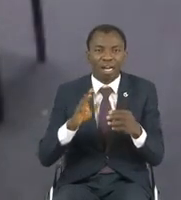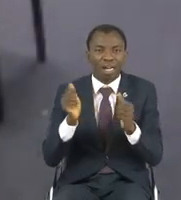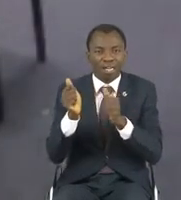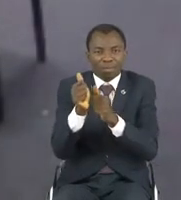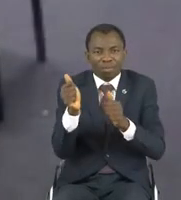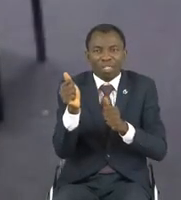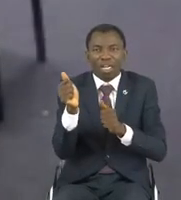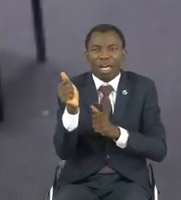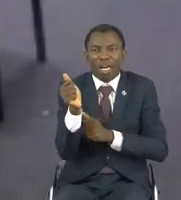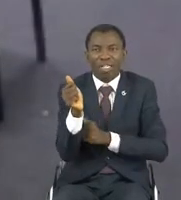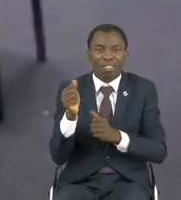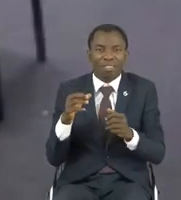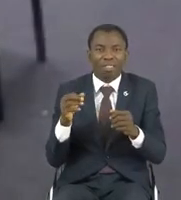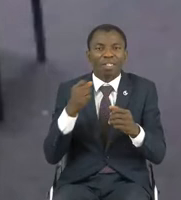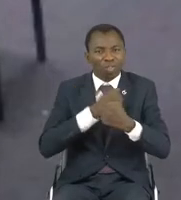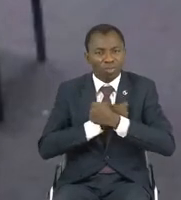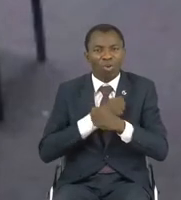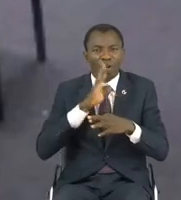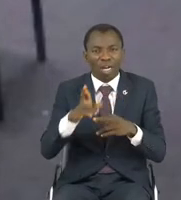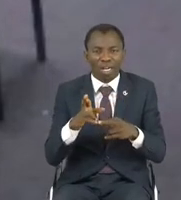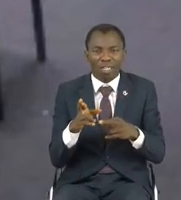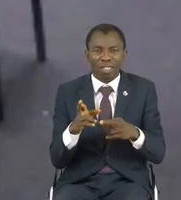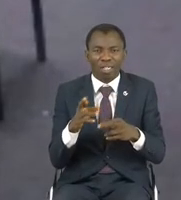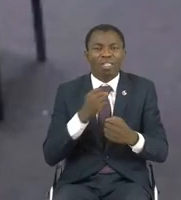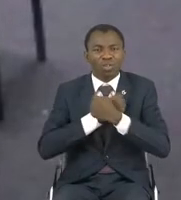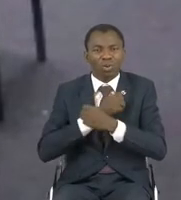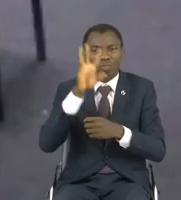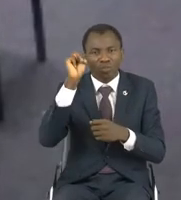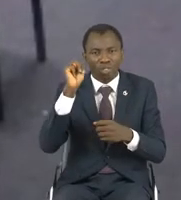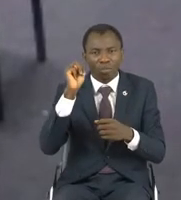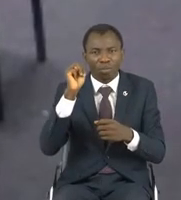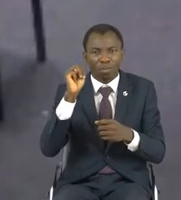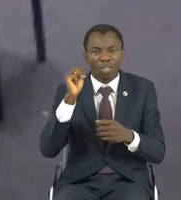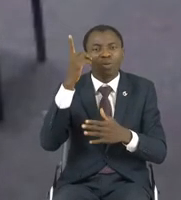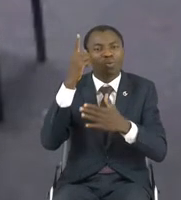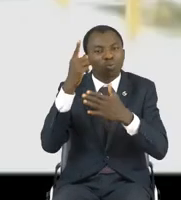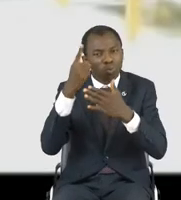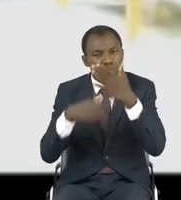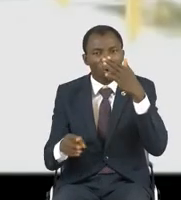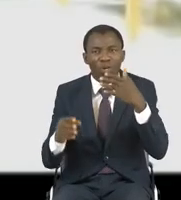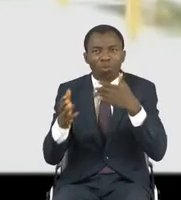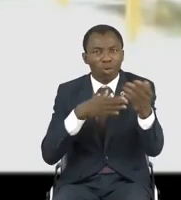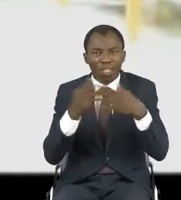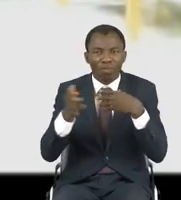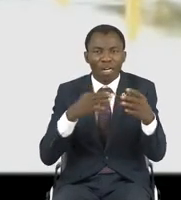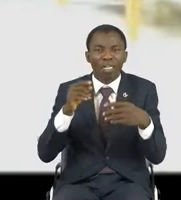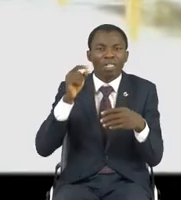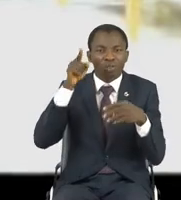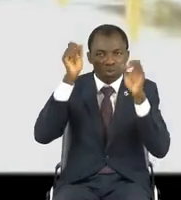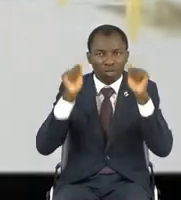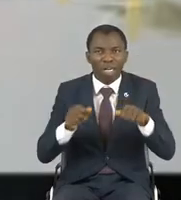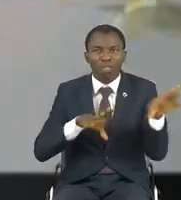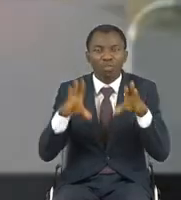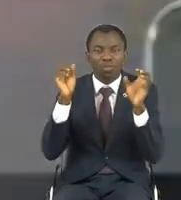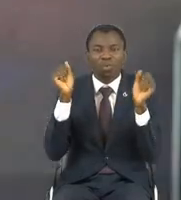No, love her, love him. And whatever you can do in the love of God